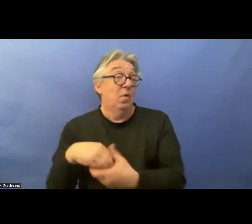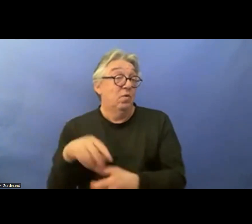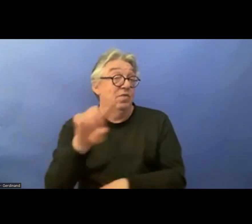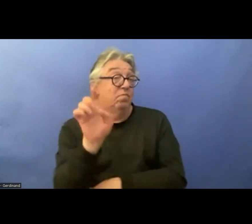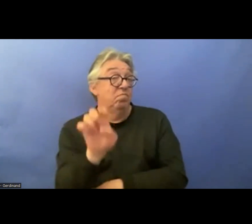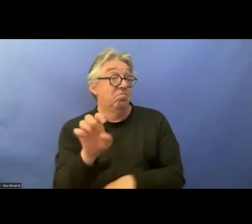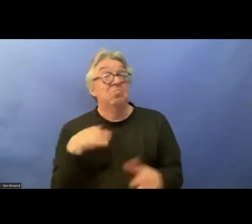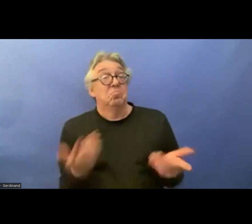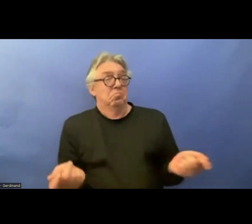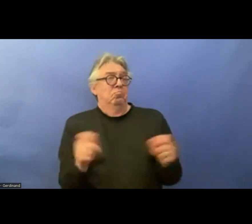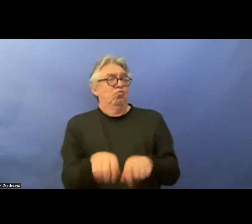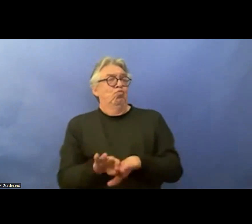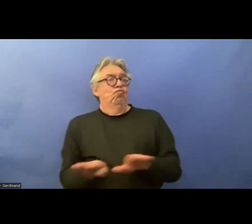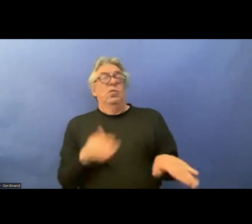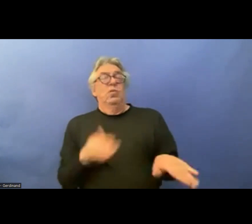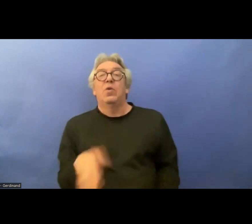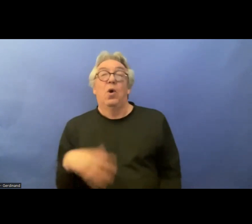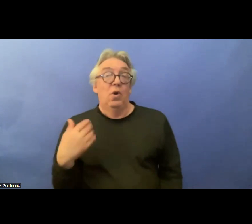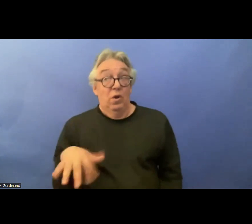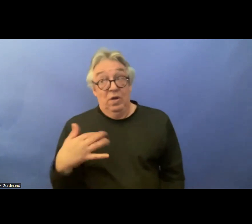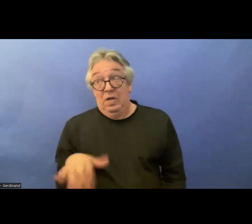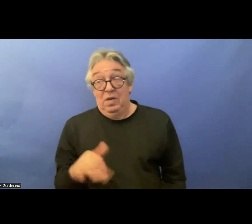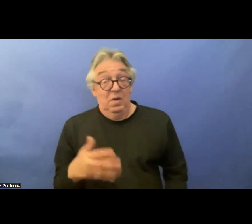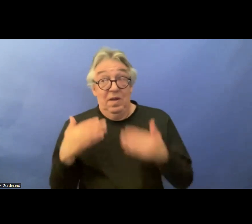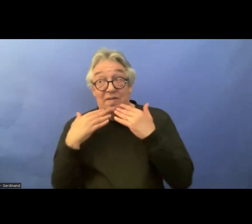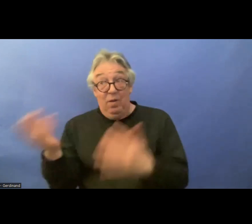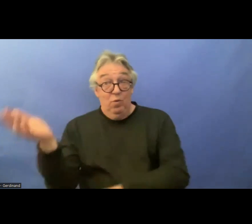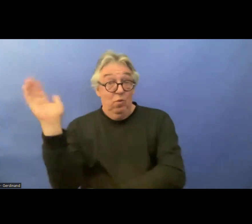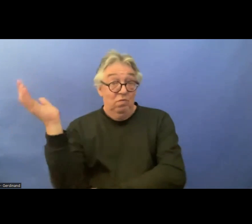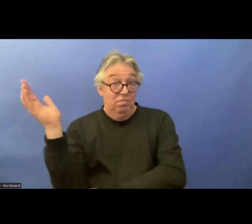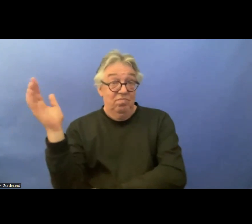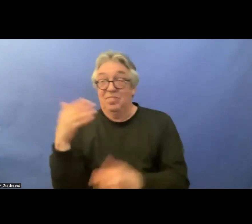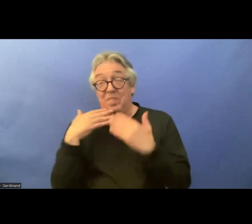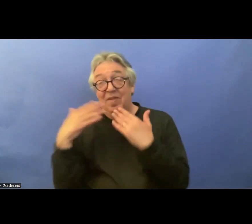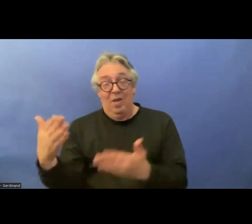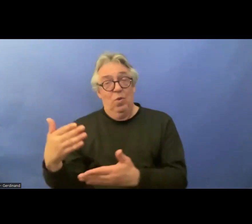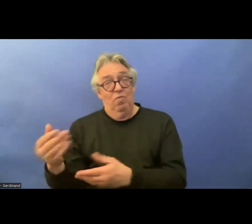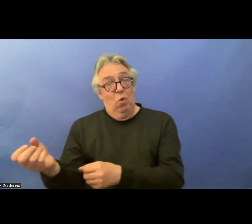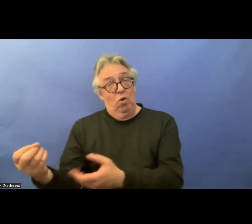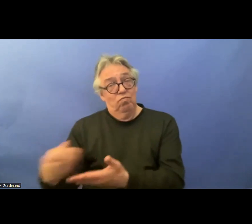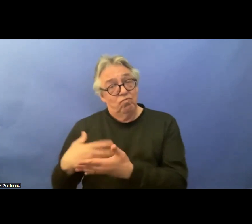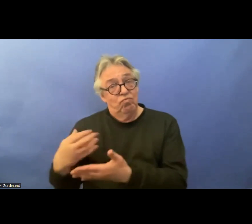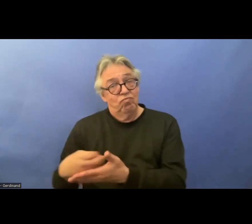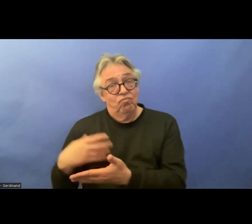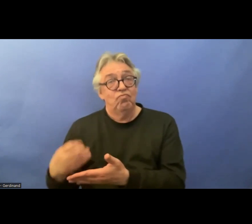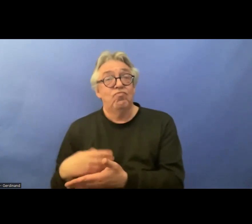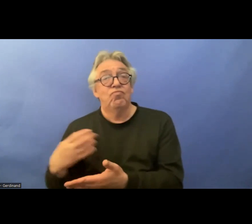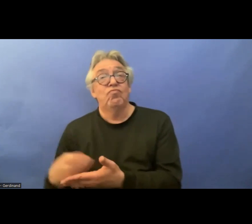Thank you so much. Indeed, it was a great presentation. Many thanks for sharing about